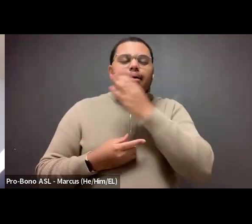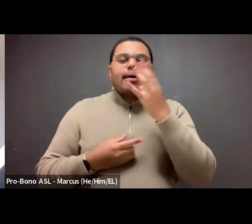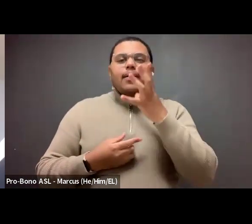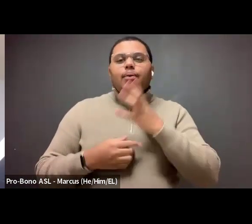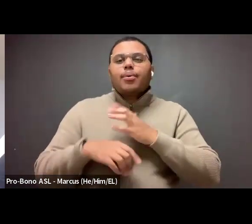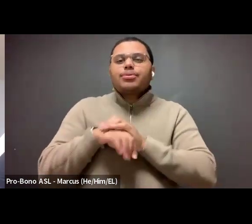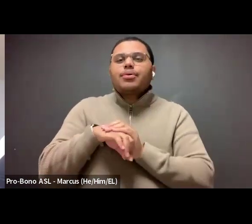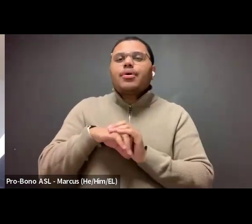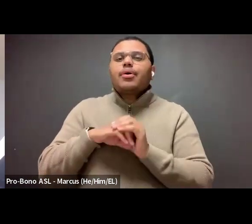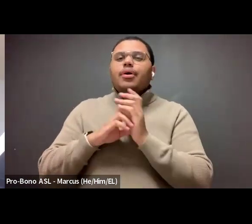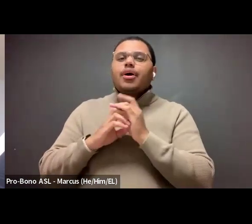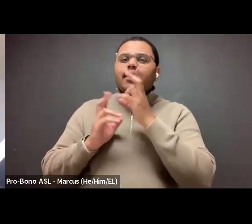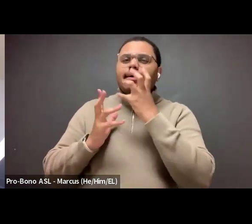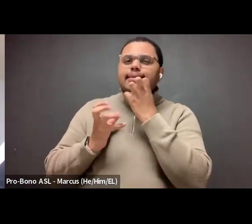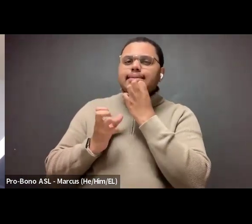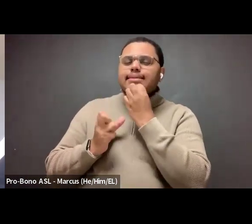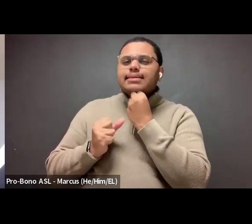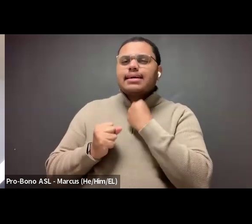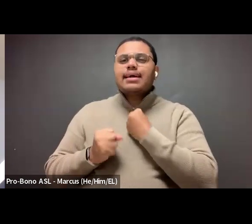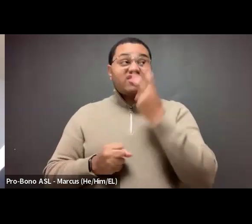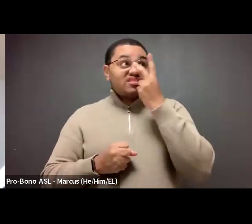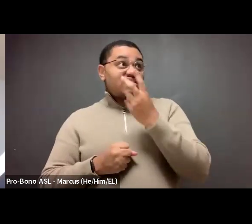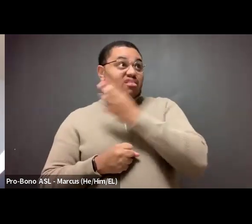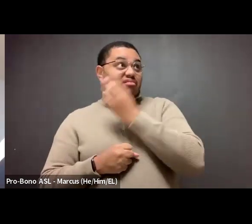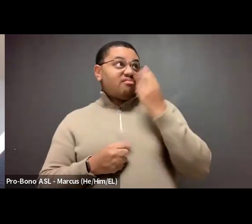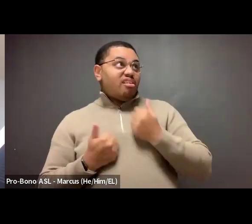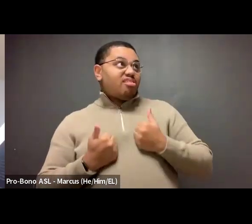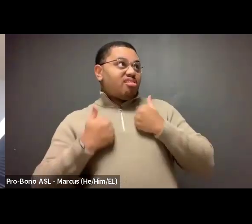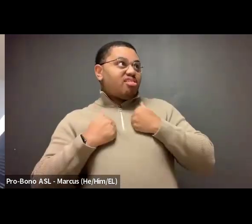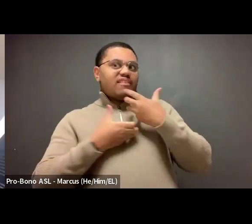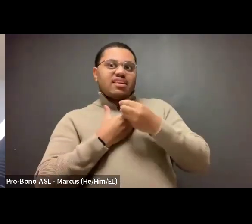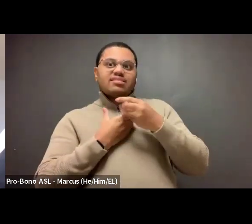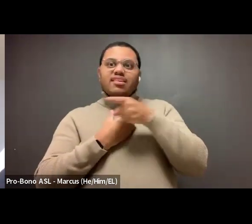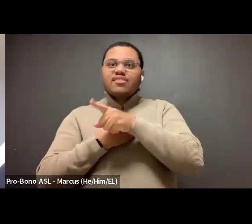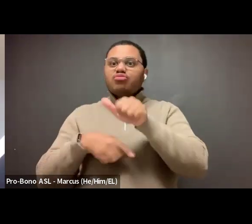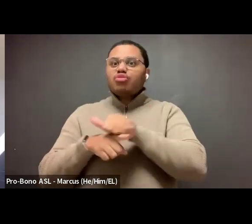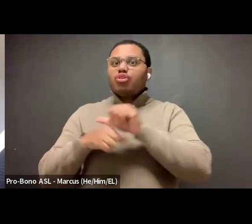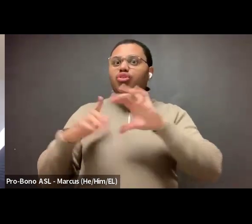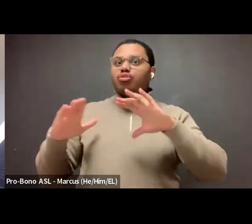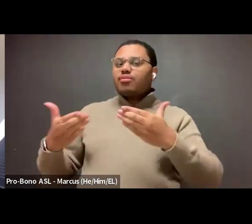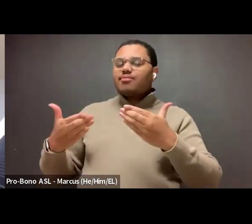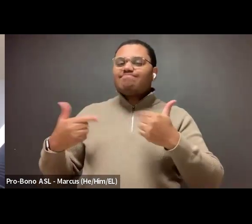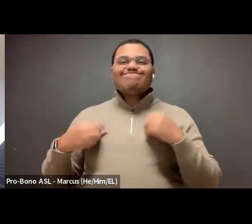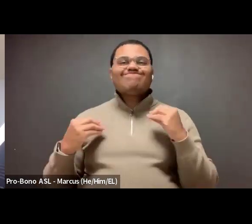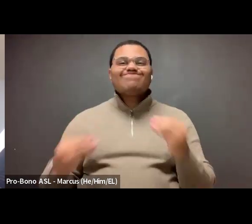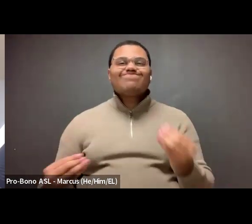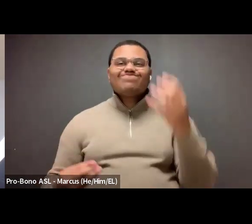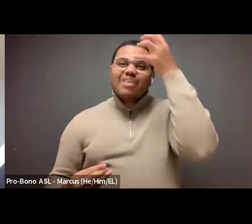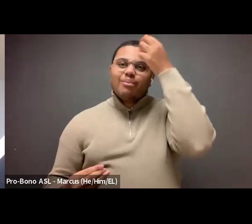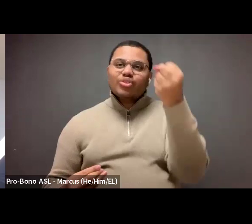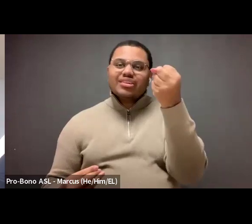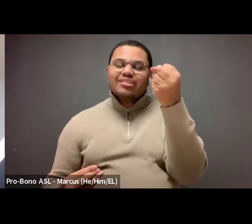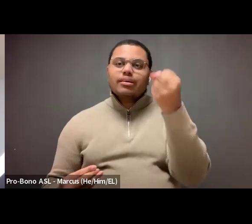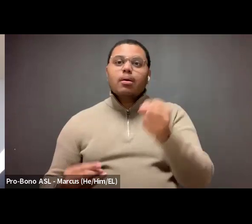adored. How many times had I seen this Black love outside of this rehearsal room? I have no memory of it. Moments